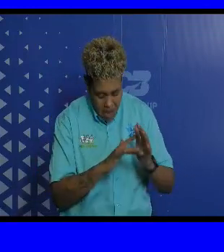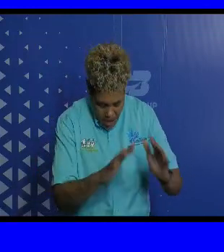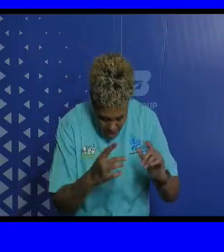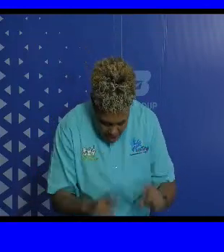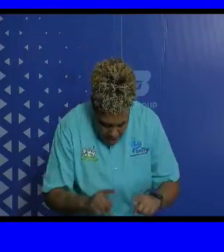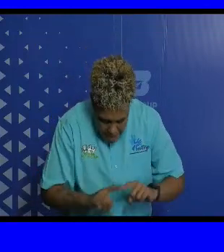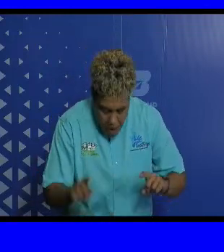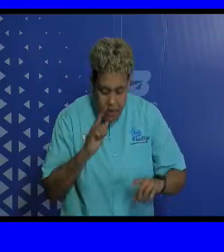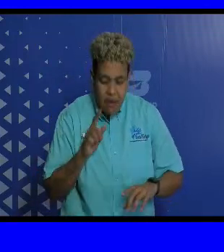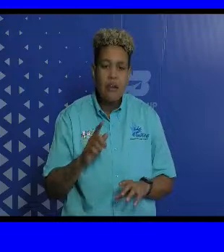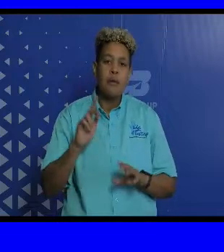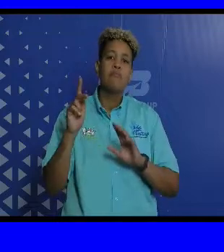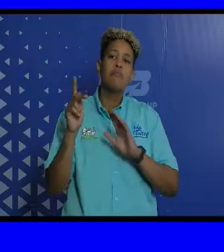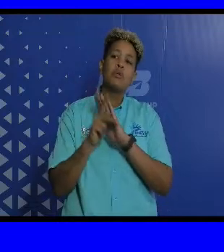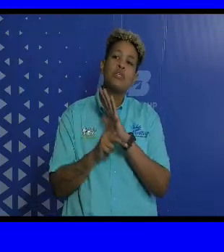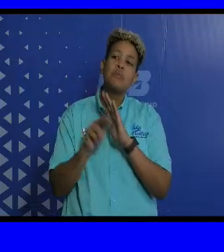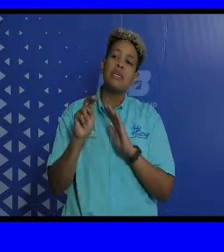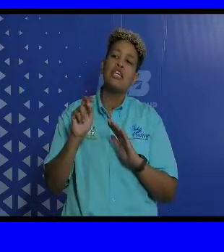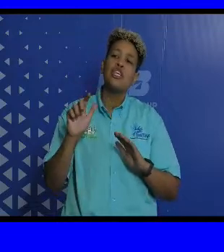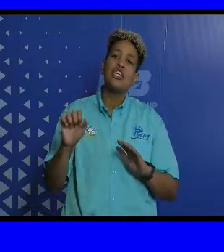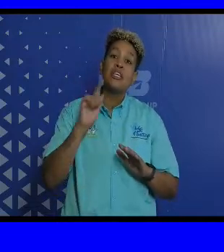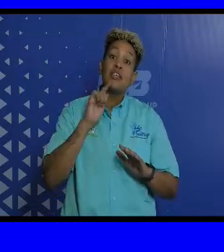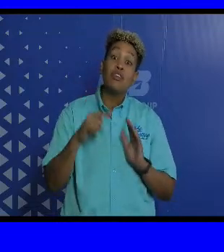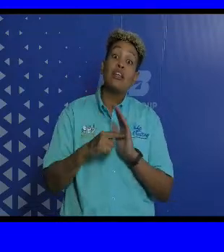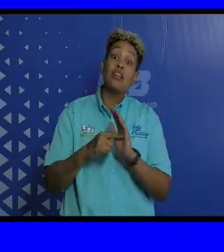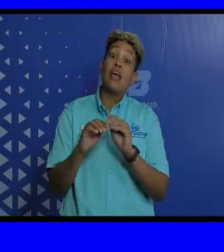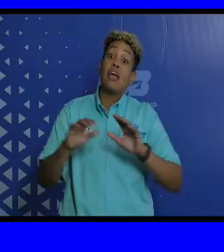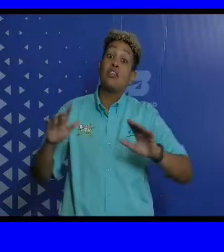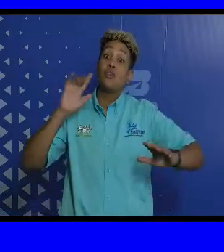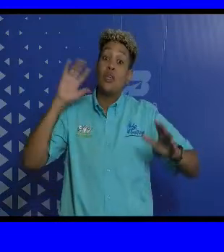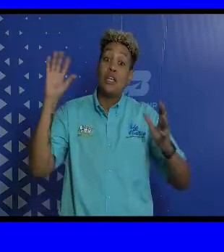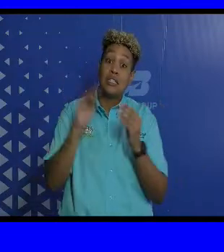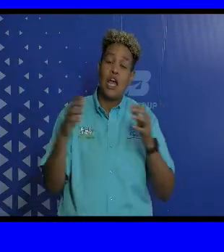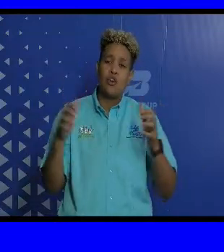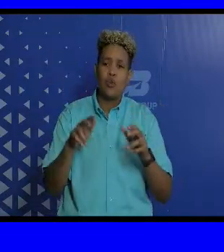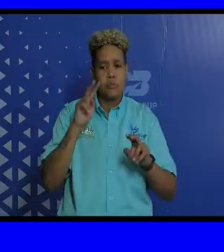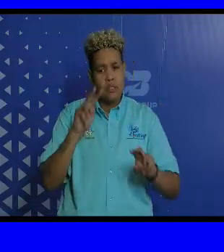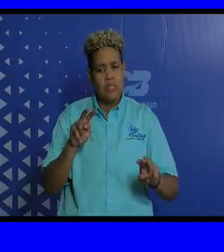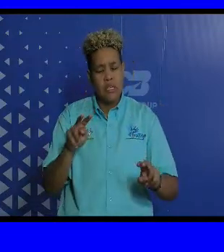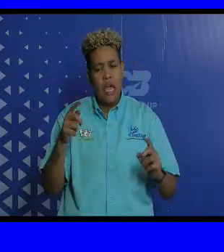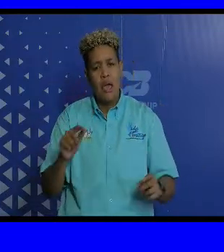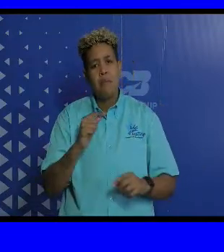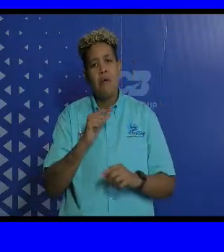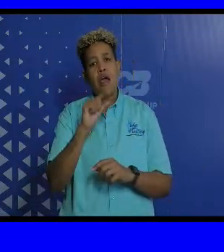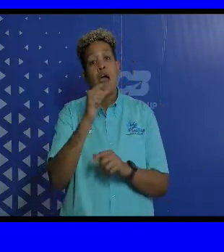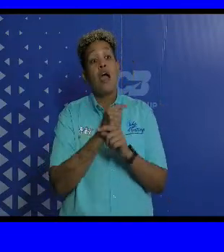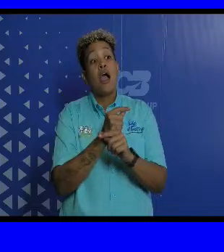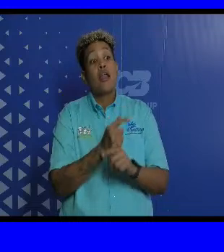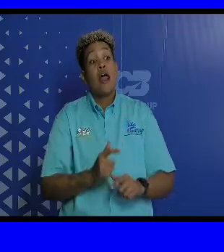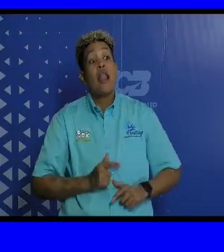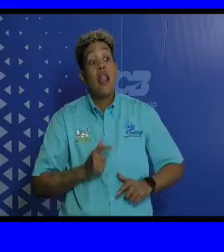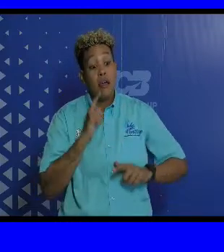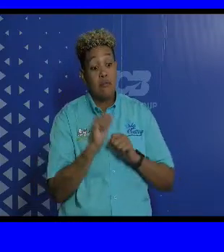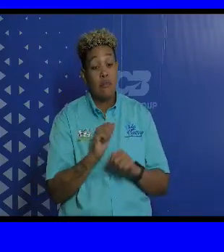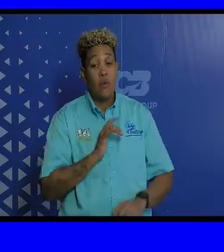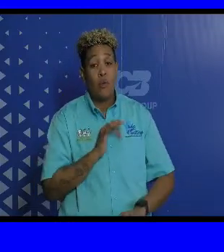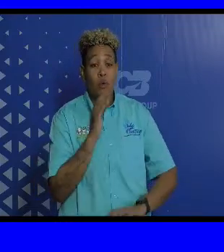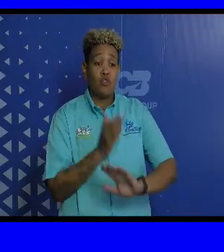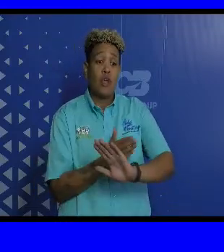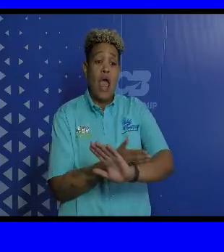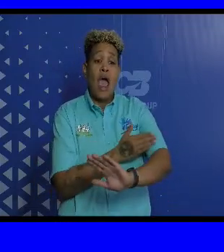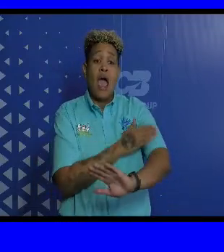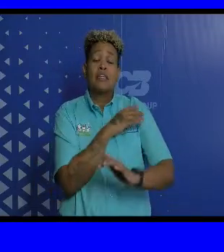but the principle of EGC is being executed across the entire group. Guardian actually is making tremendous